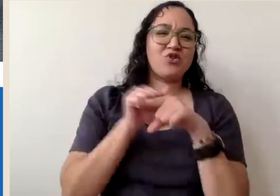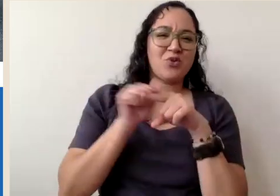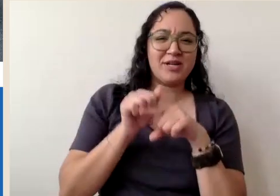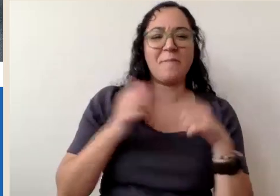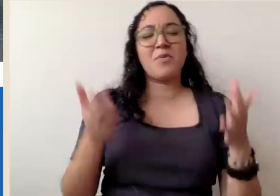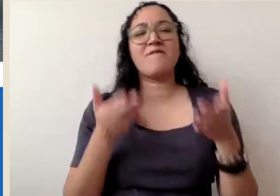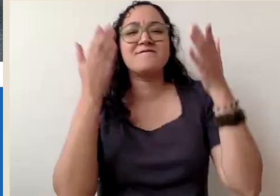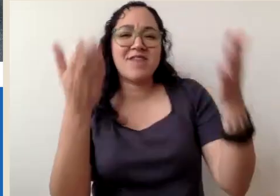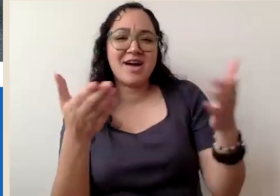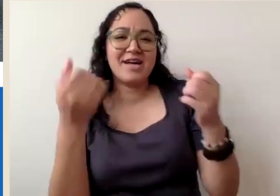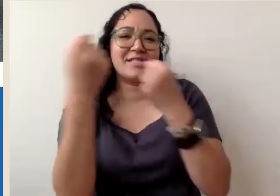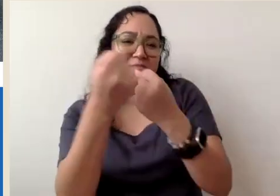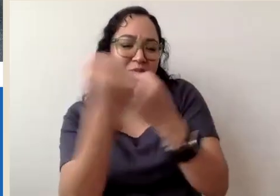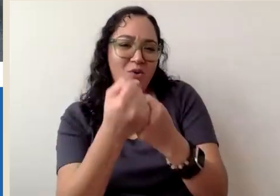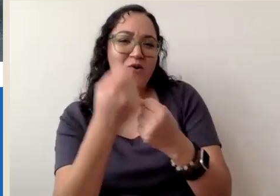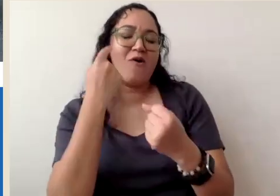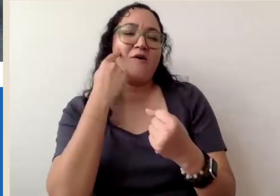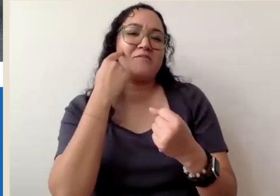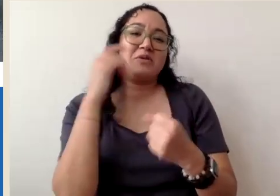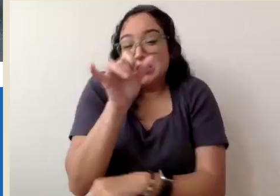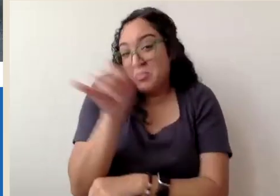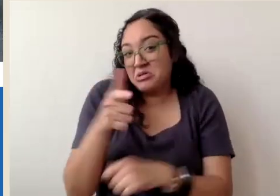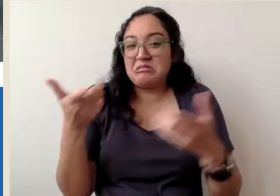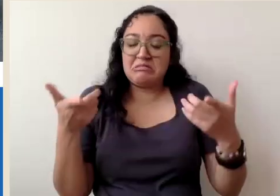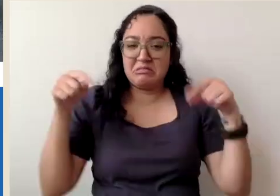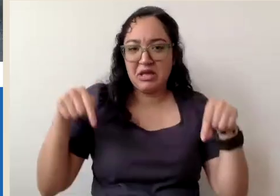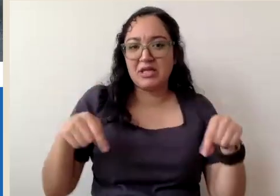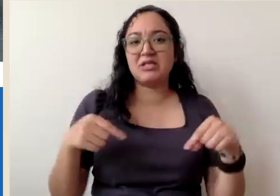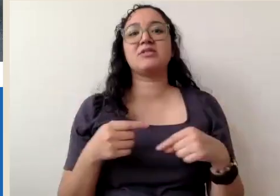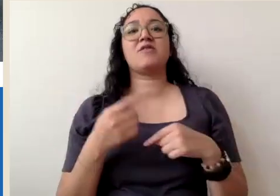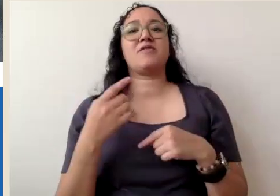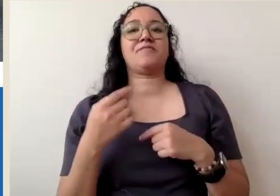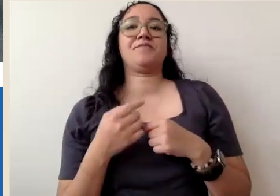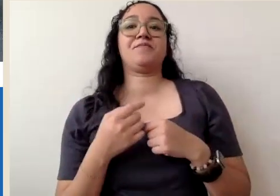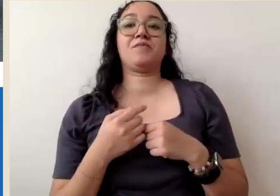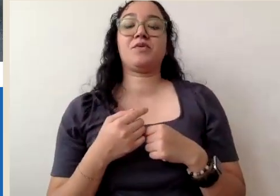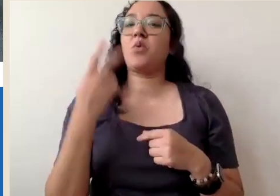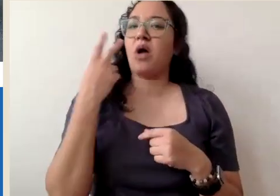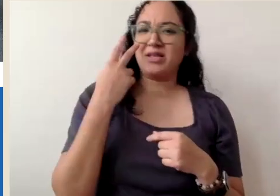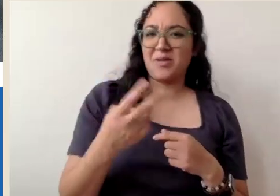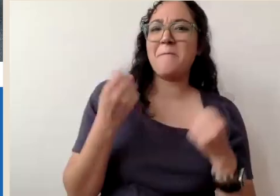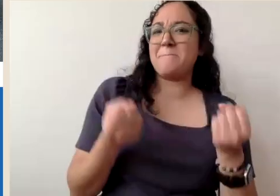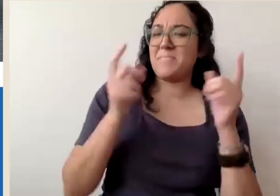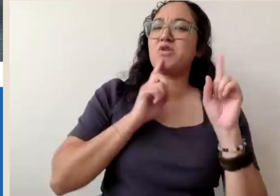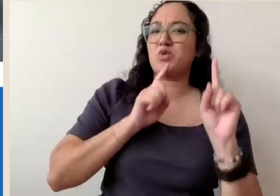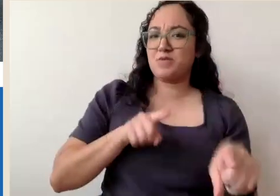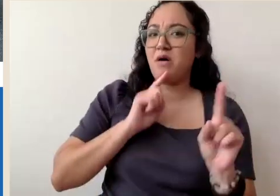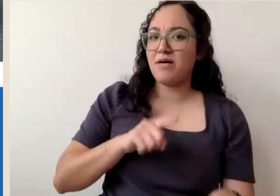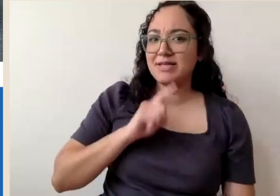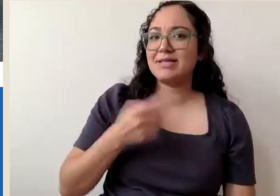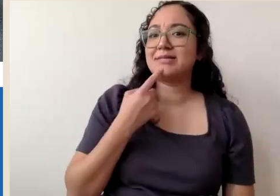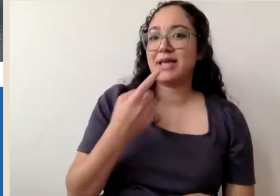provide supports for this or similar to this, and with students that we work with. I saw a lot of responses in the chat that we